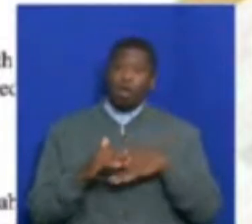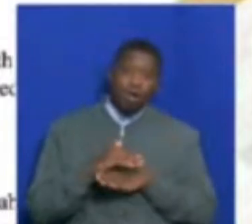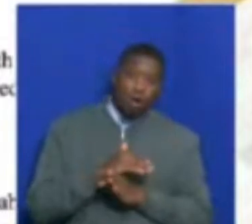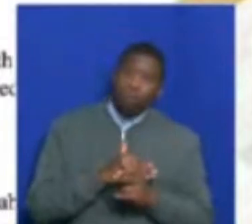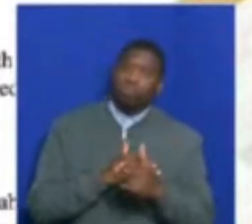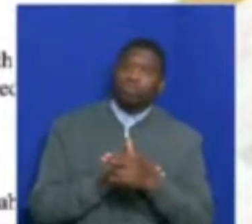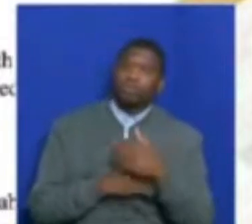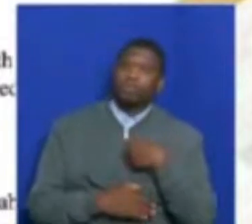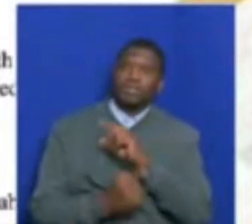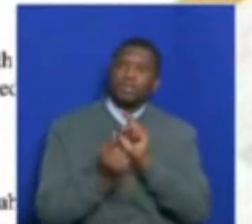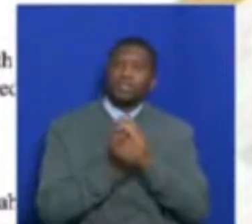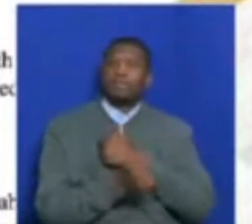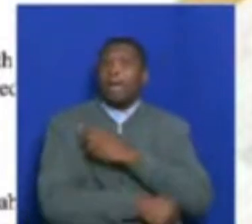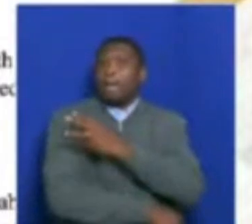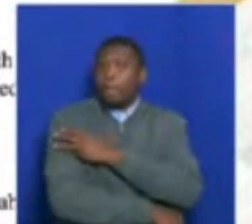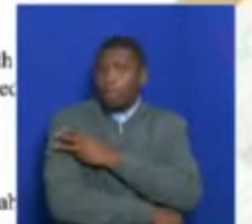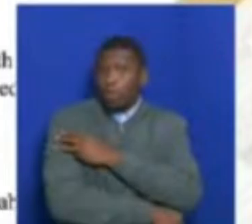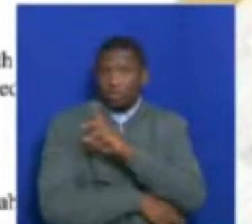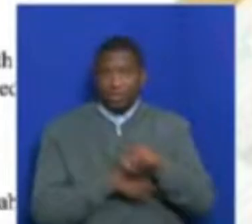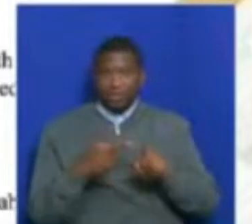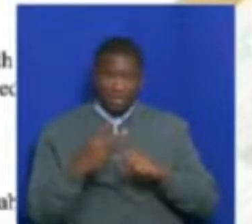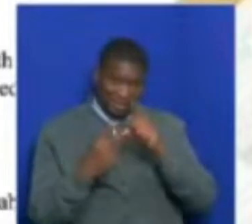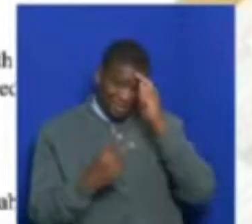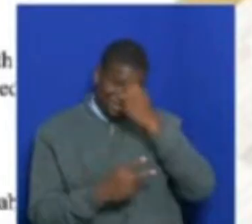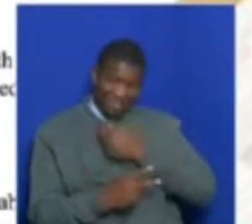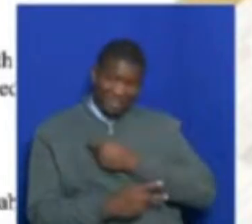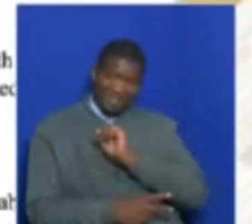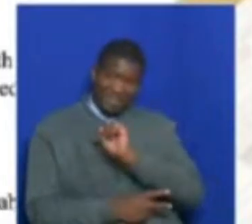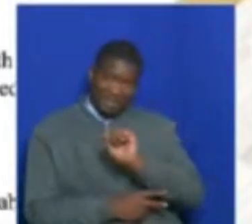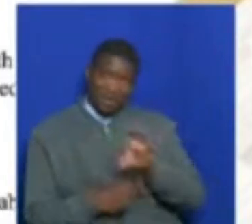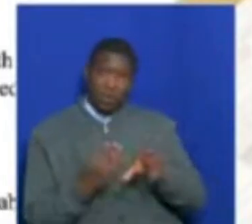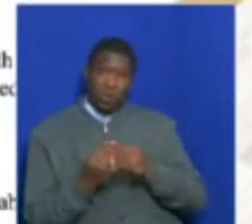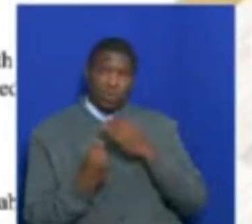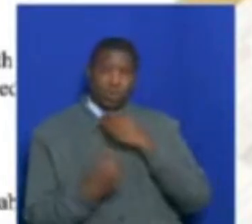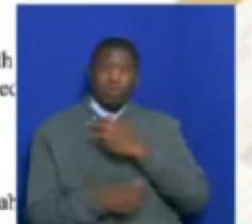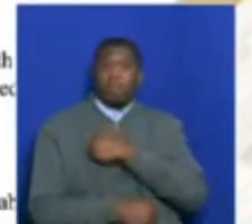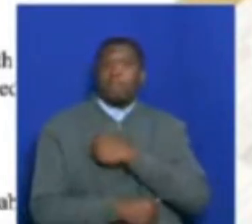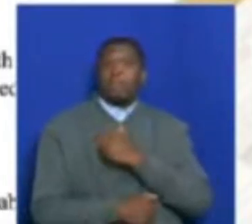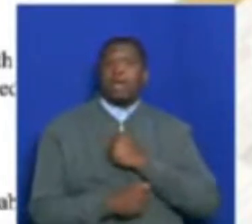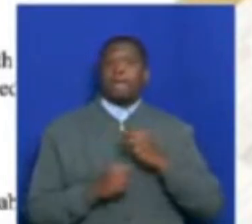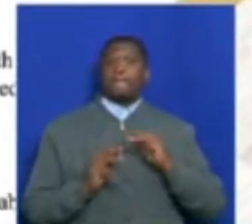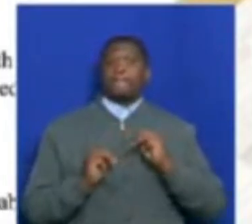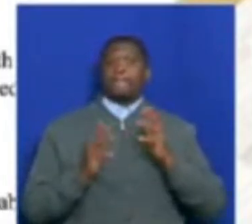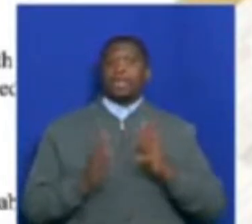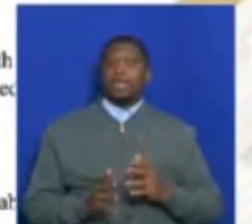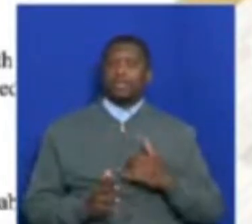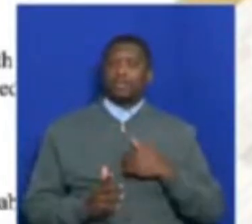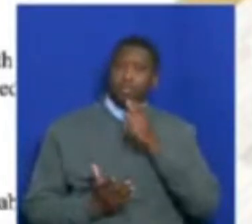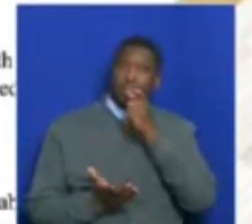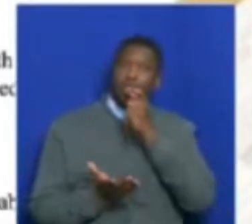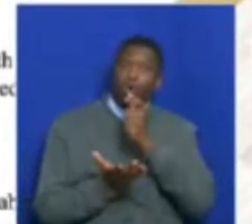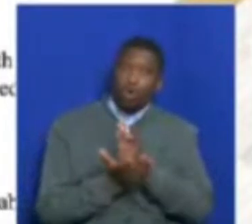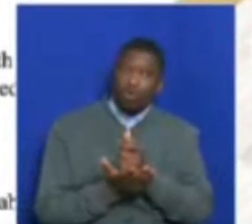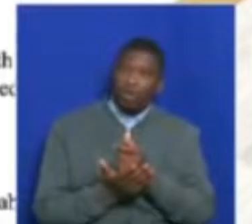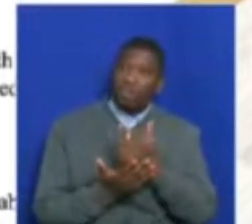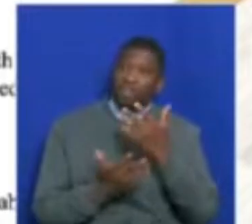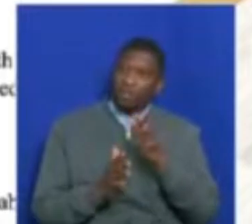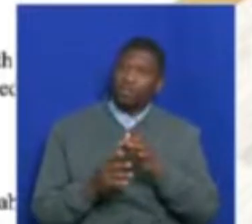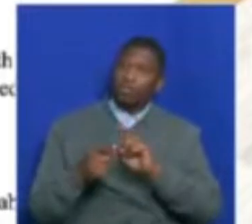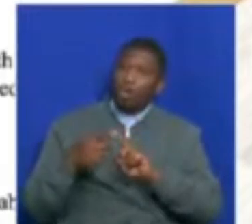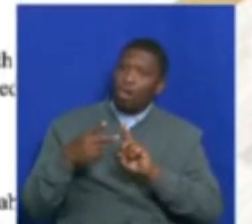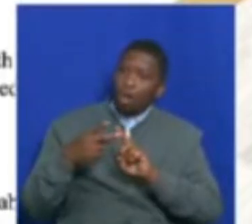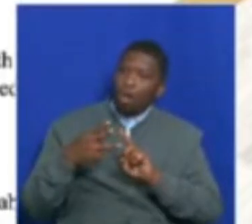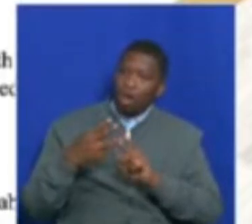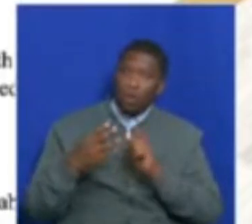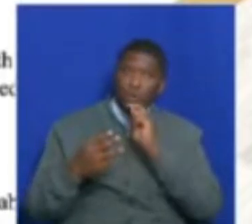manager, Lucky. I explained to them what had transpired. I also confirmed to them that as much as I was not injured, that I was